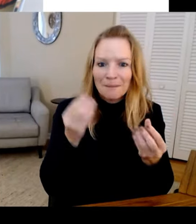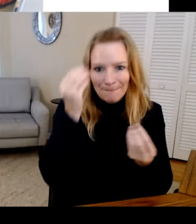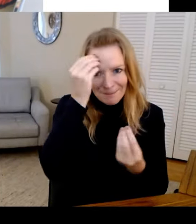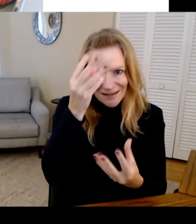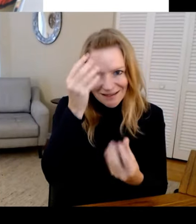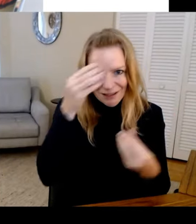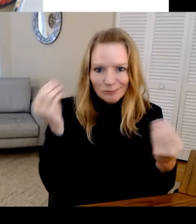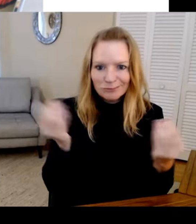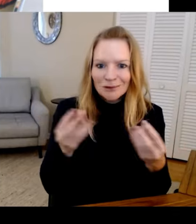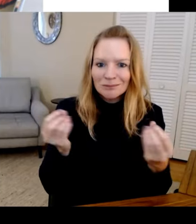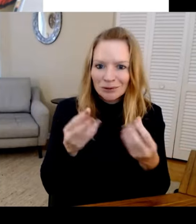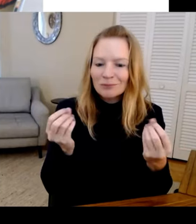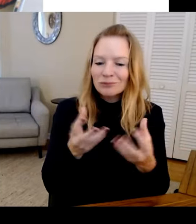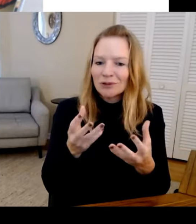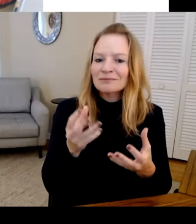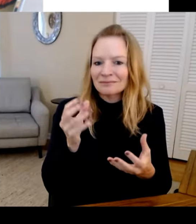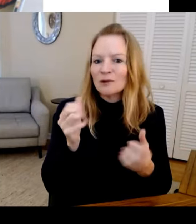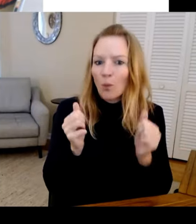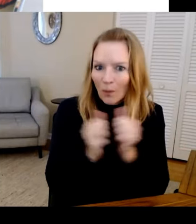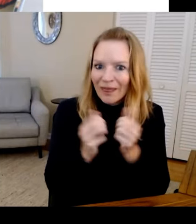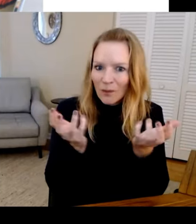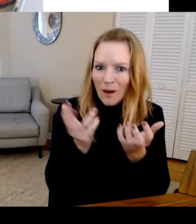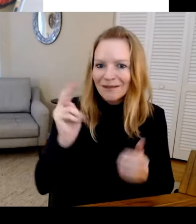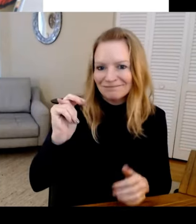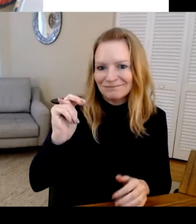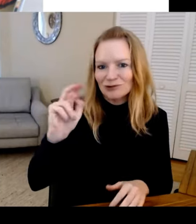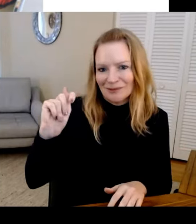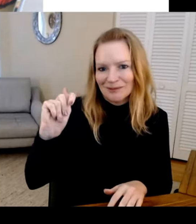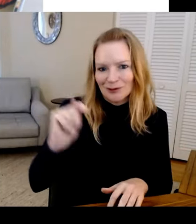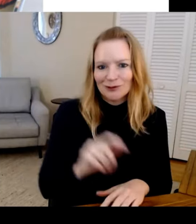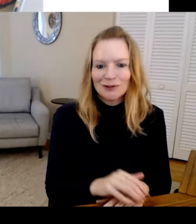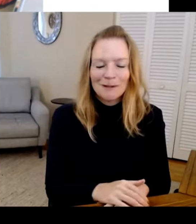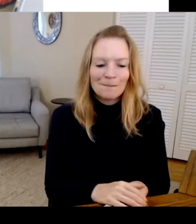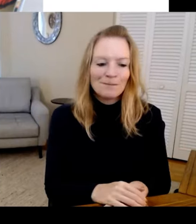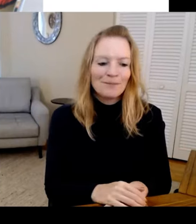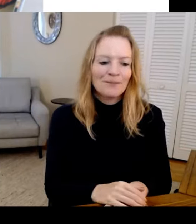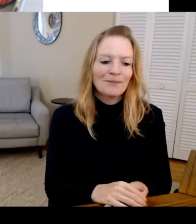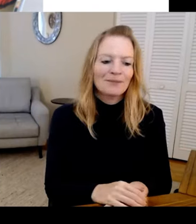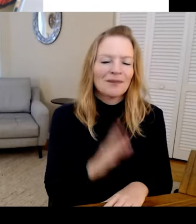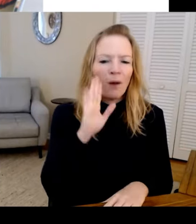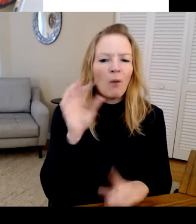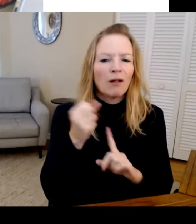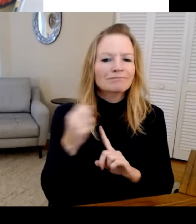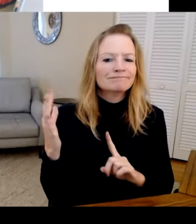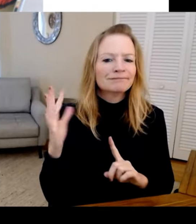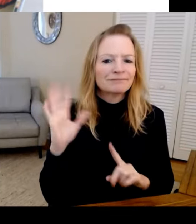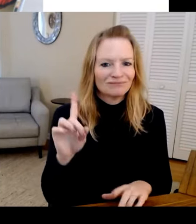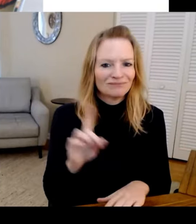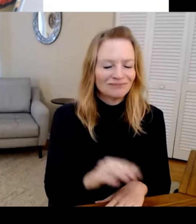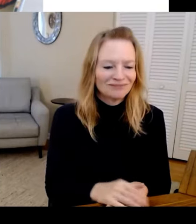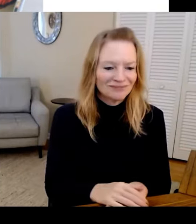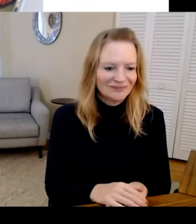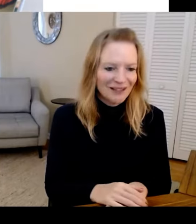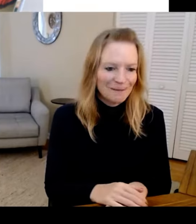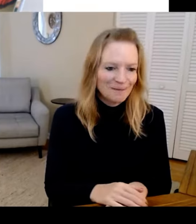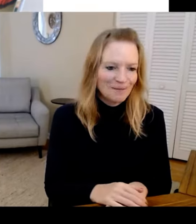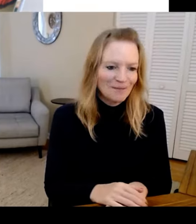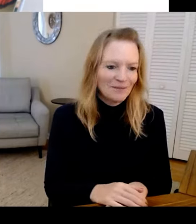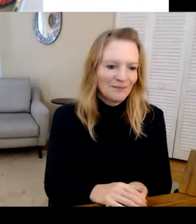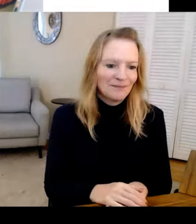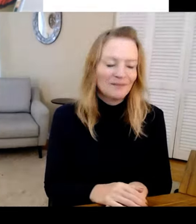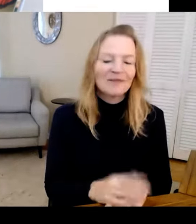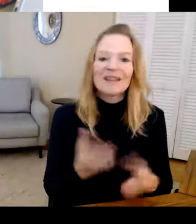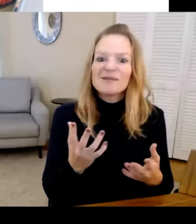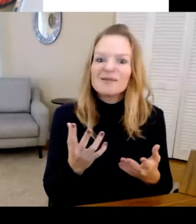different kinds of cells, yes, they work together and provide different information to each other, and they do that through neurotransmitters. We will talk more about that in a